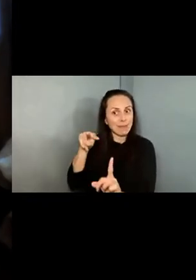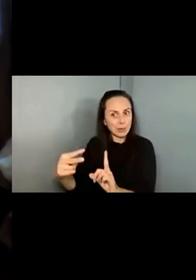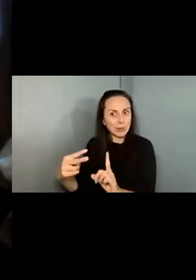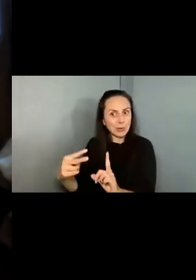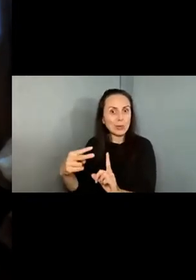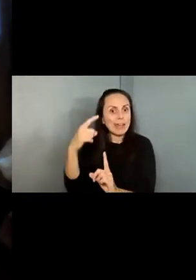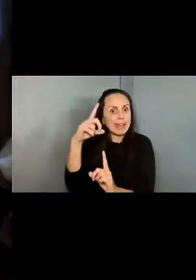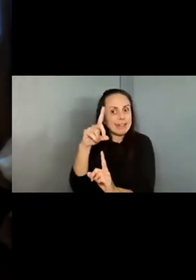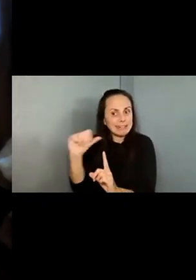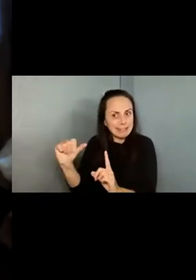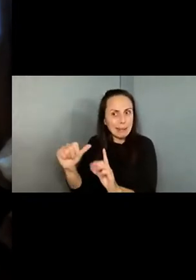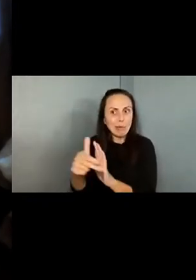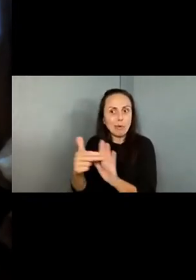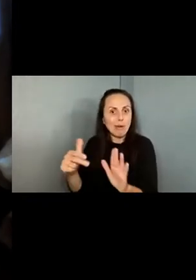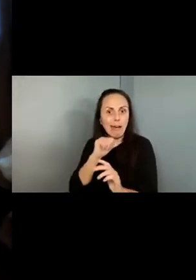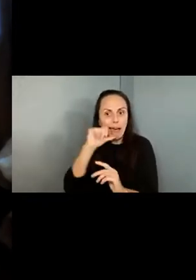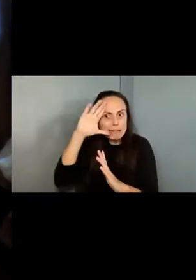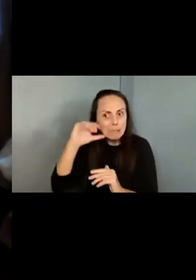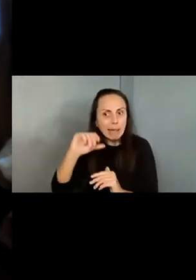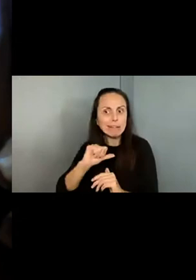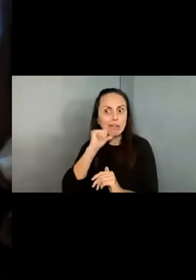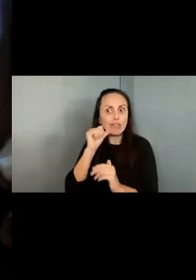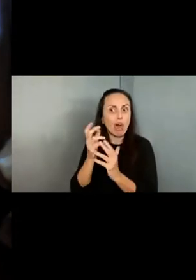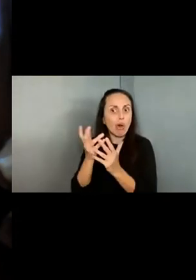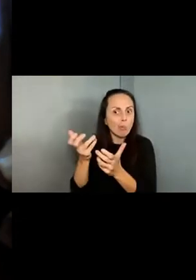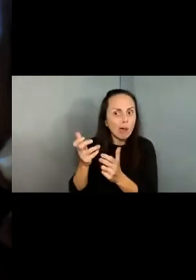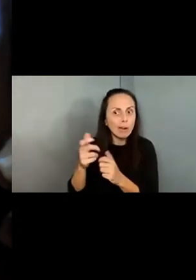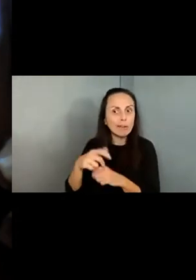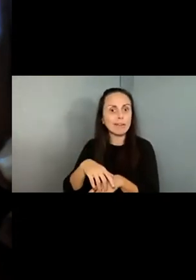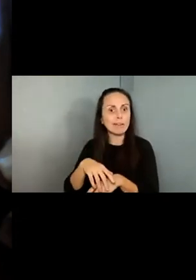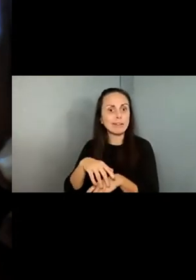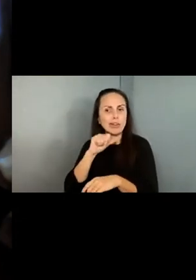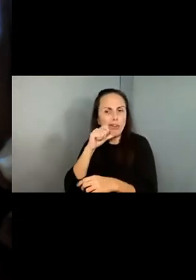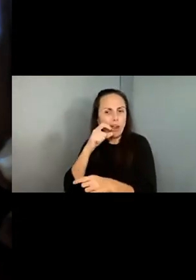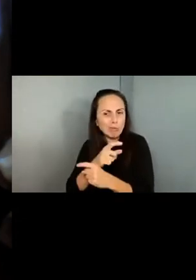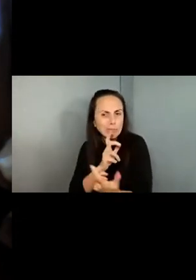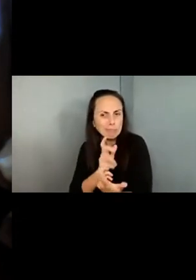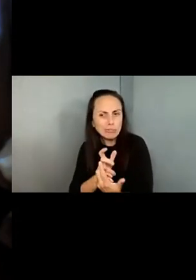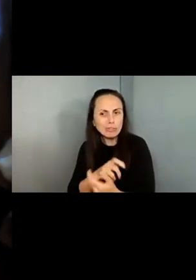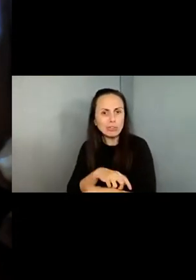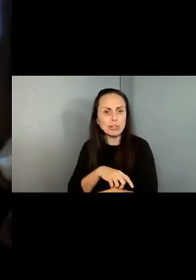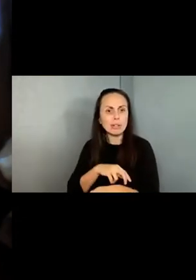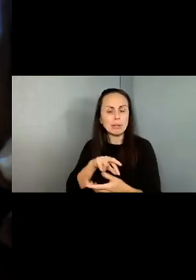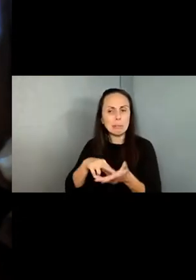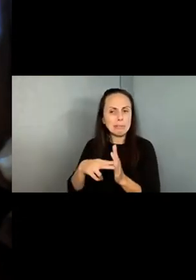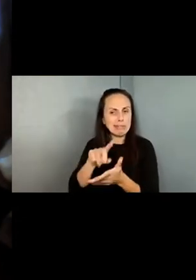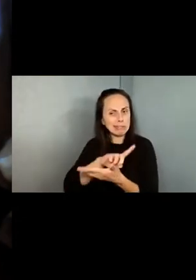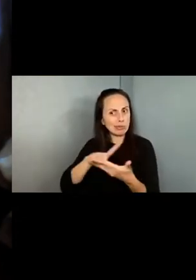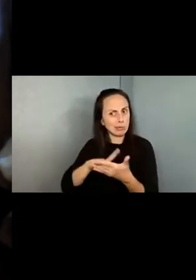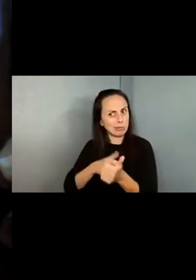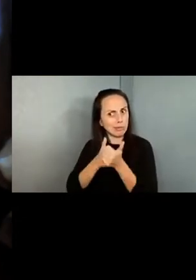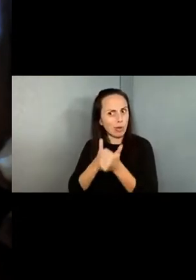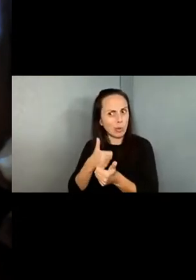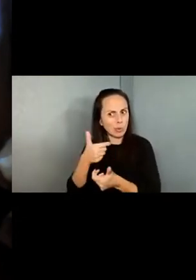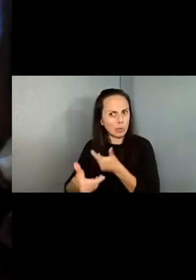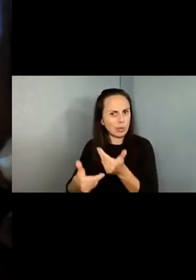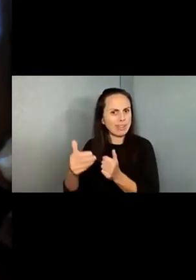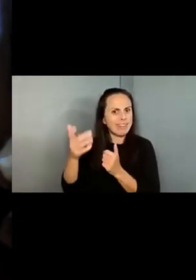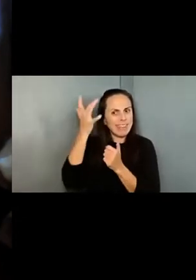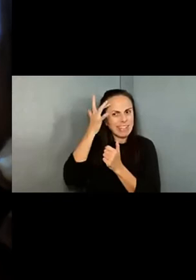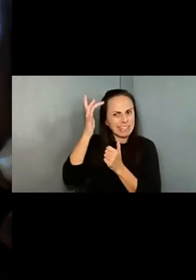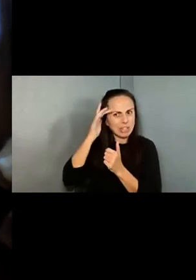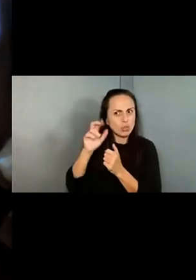minds as unexpected, undesirable, and out of place, that it passes off discriminatory practices as intellectual